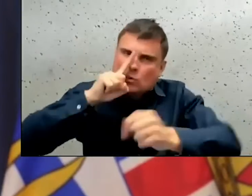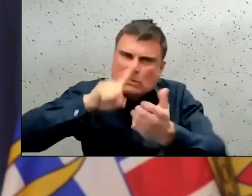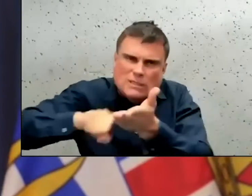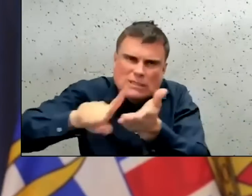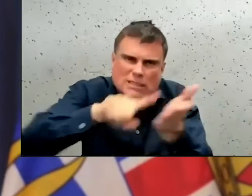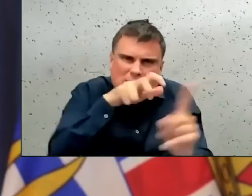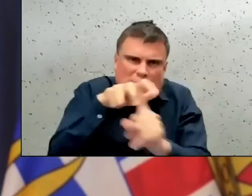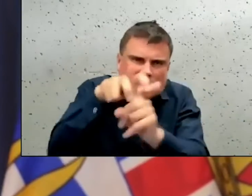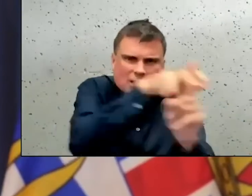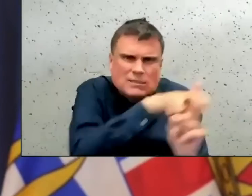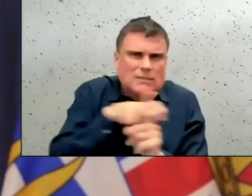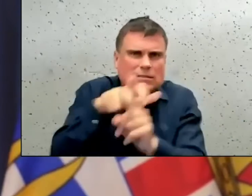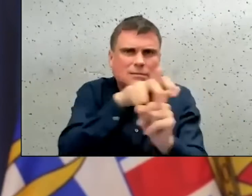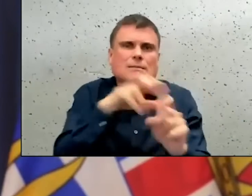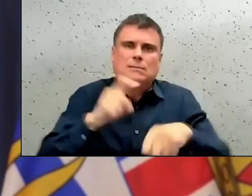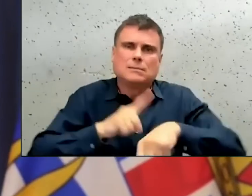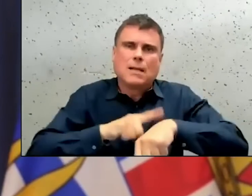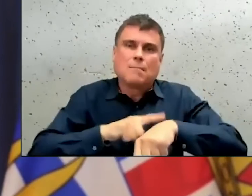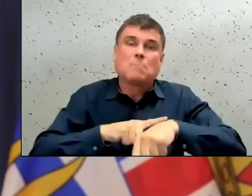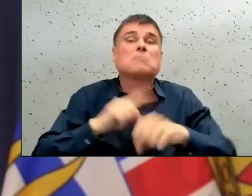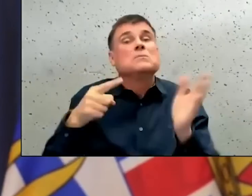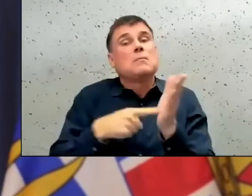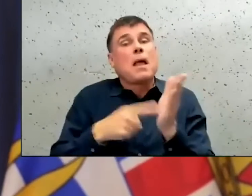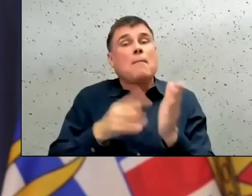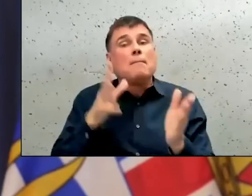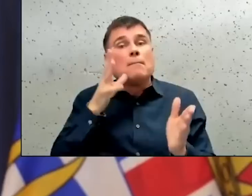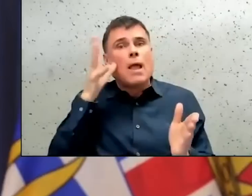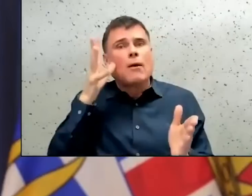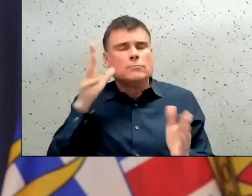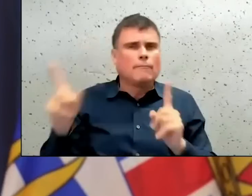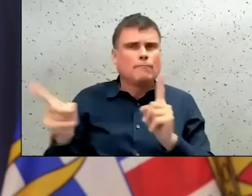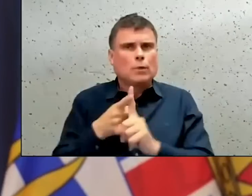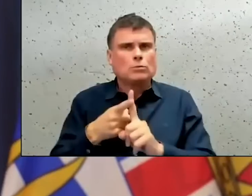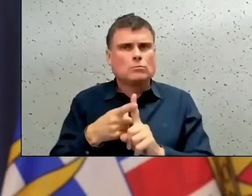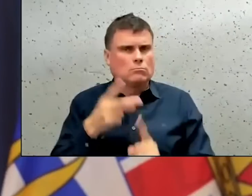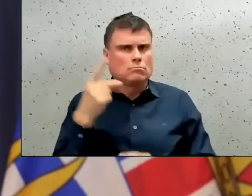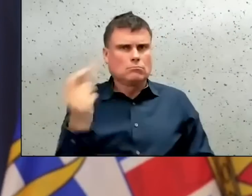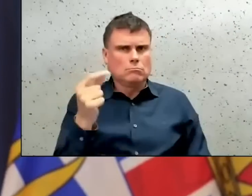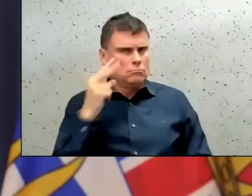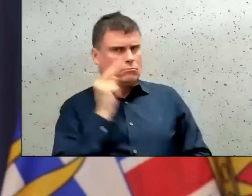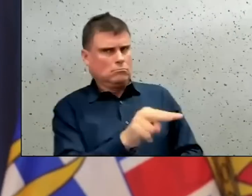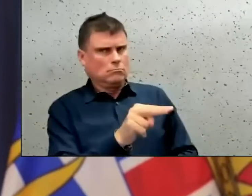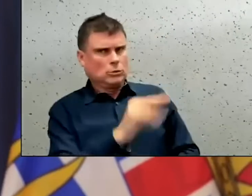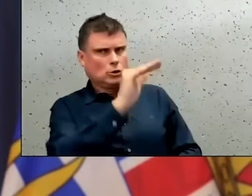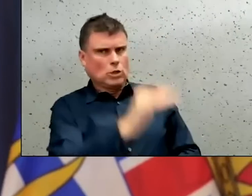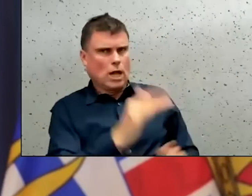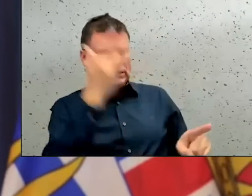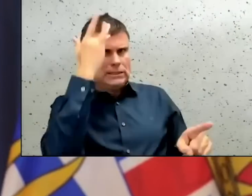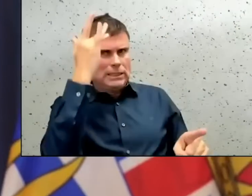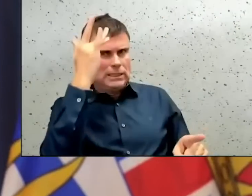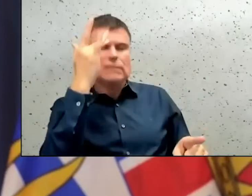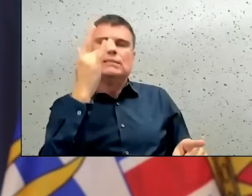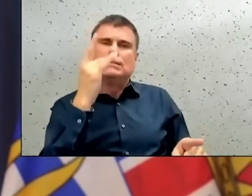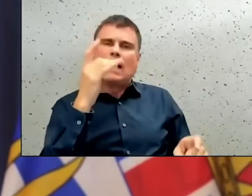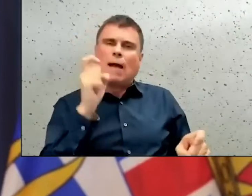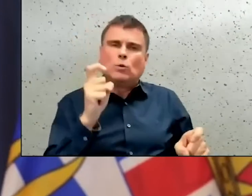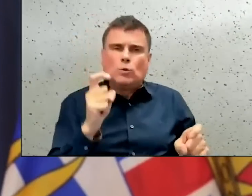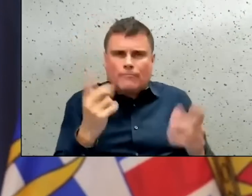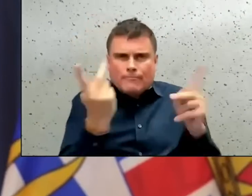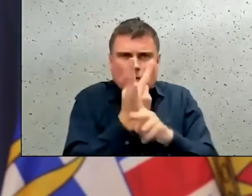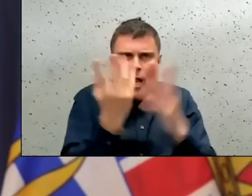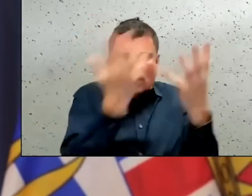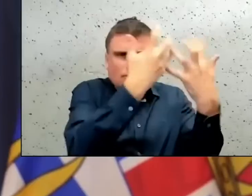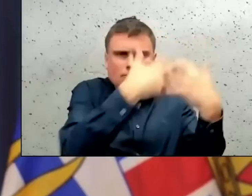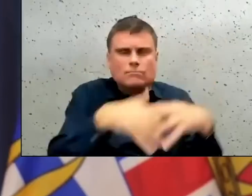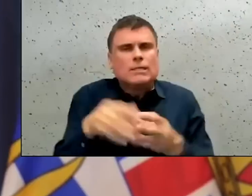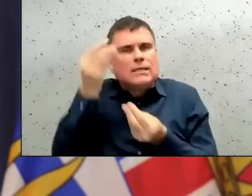to know if their child is ill. And so we need to work together to make sure we're taking all of those precautions so that we can keep our